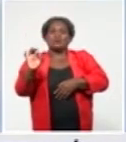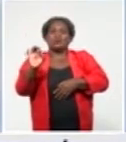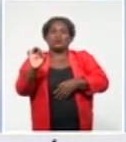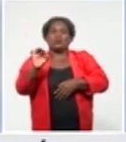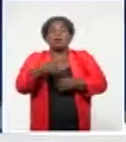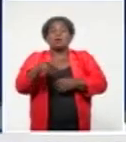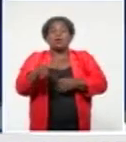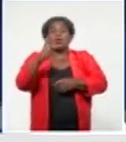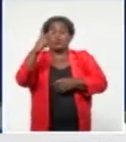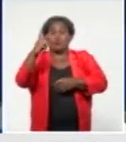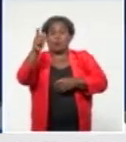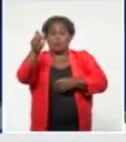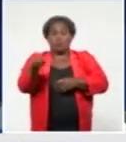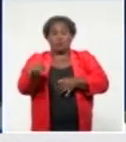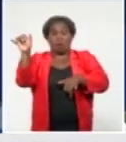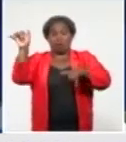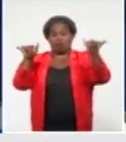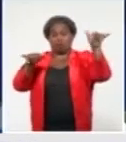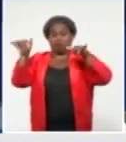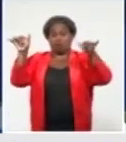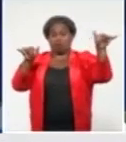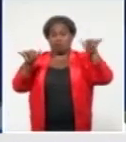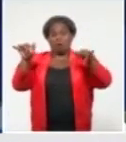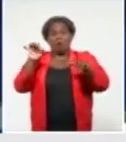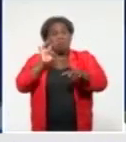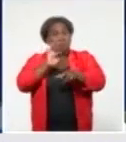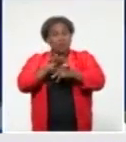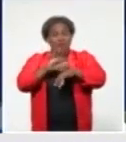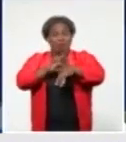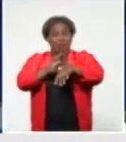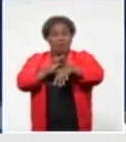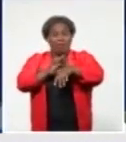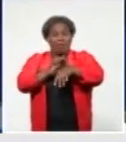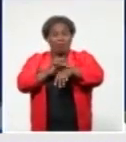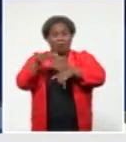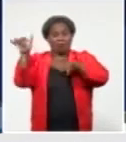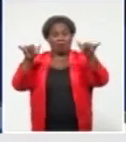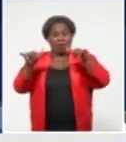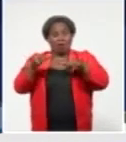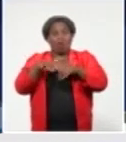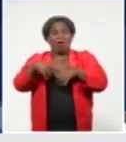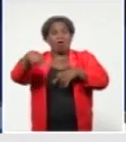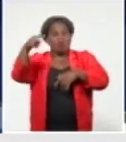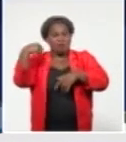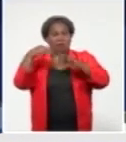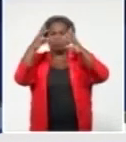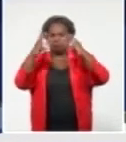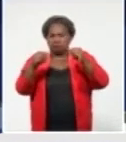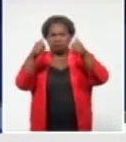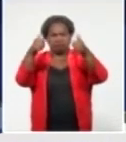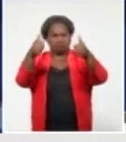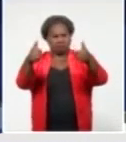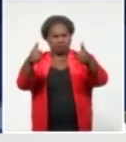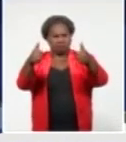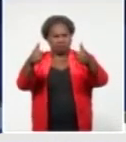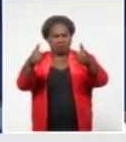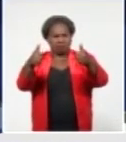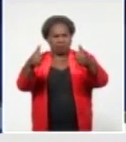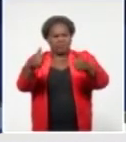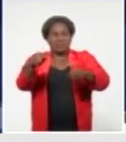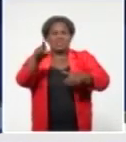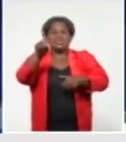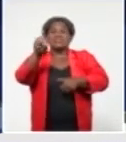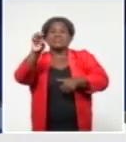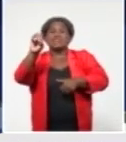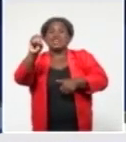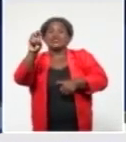shows a favorable relation between discharged and hospitalized patients. Enough been asked, how are these results possible if so far